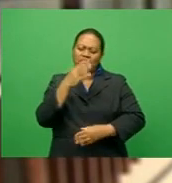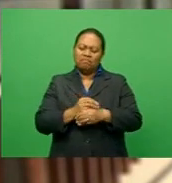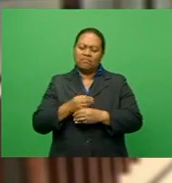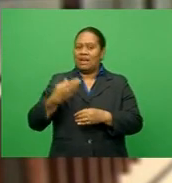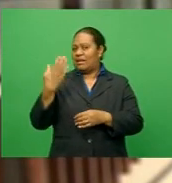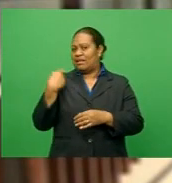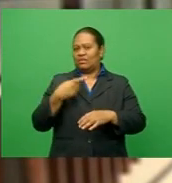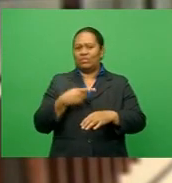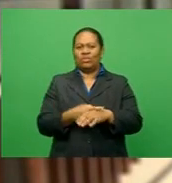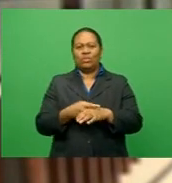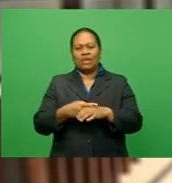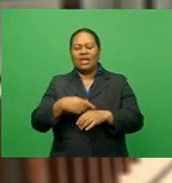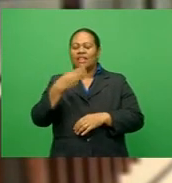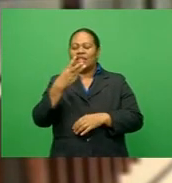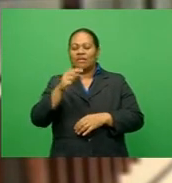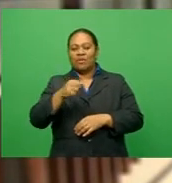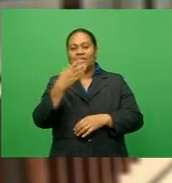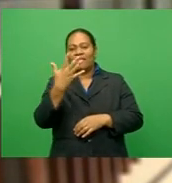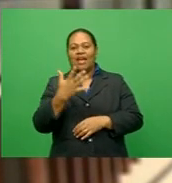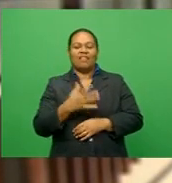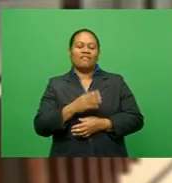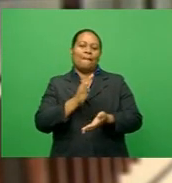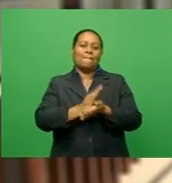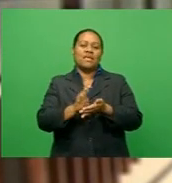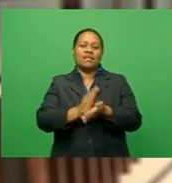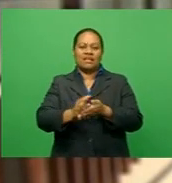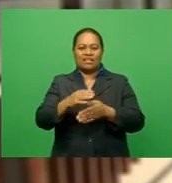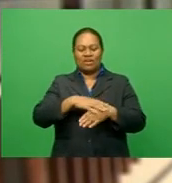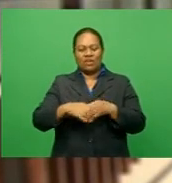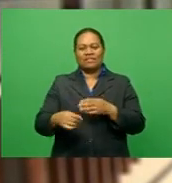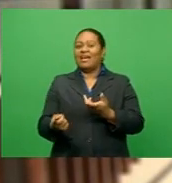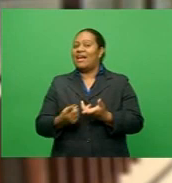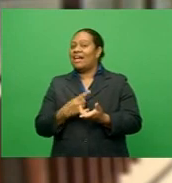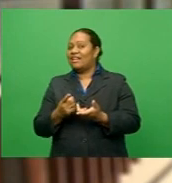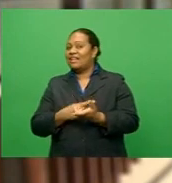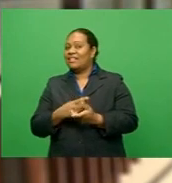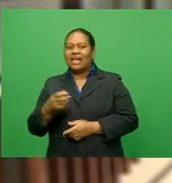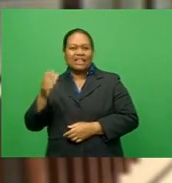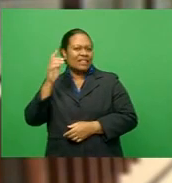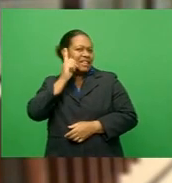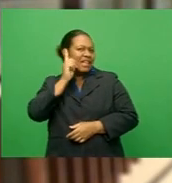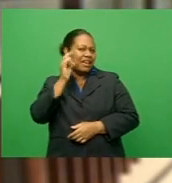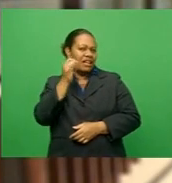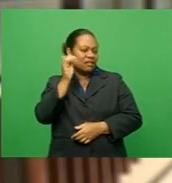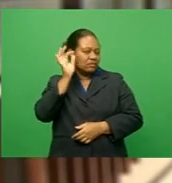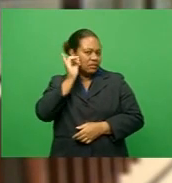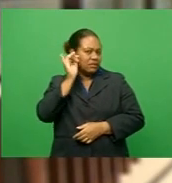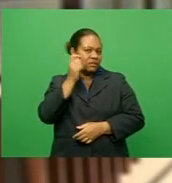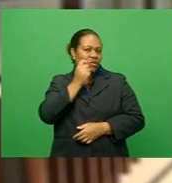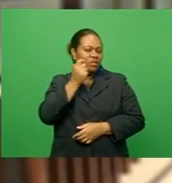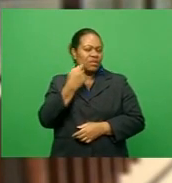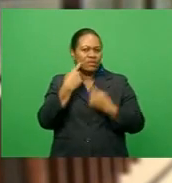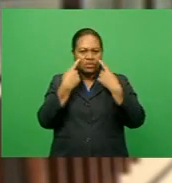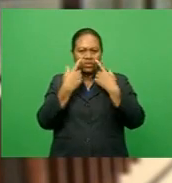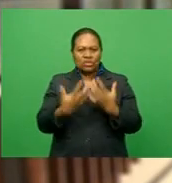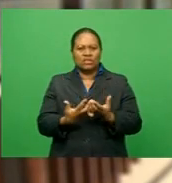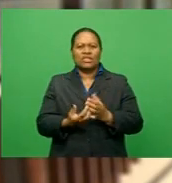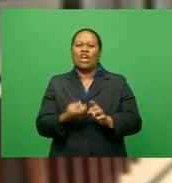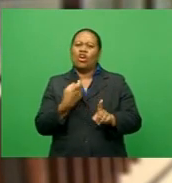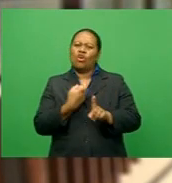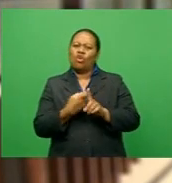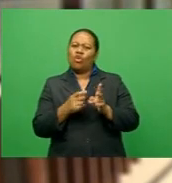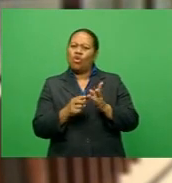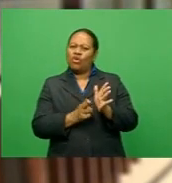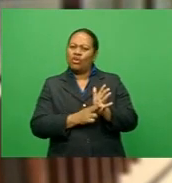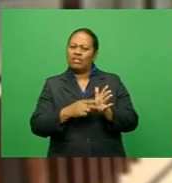at $3.45 billion. Amalgamated Telecom Holdings, FMF Foods, Kontiki Finance and